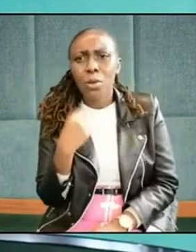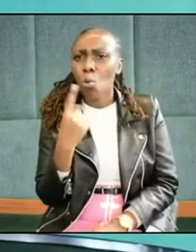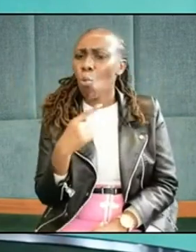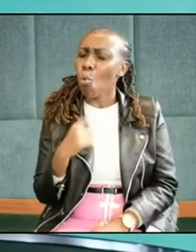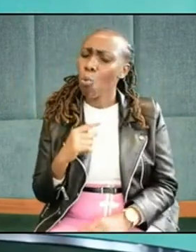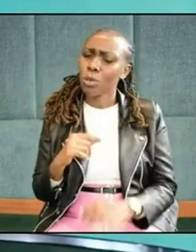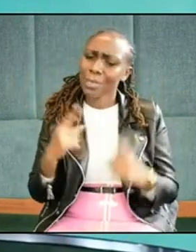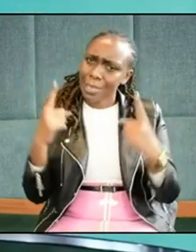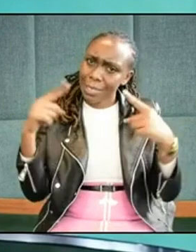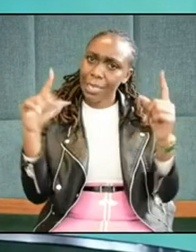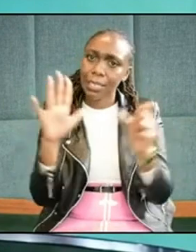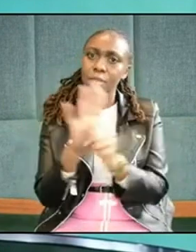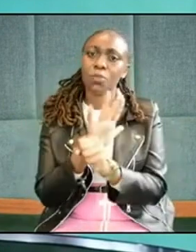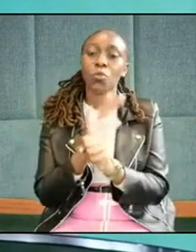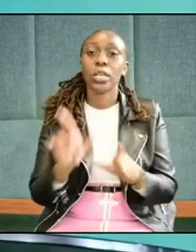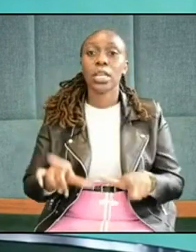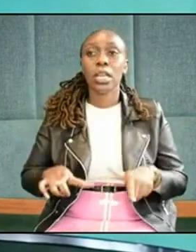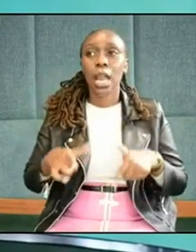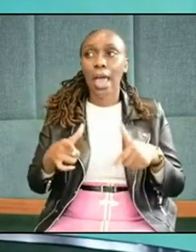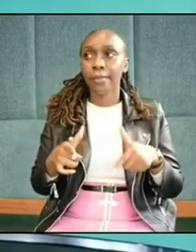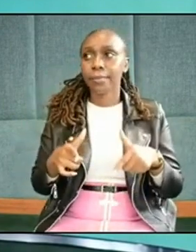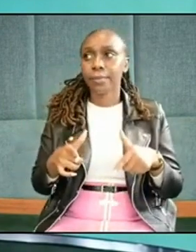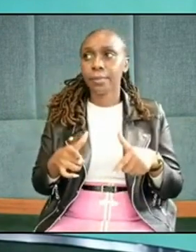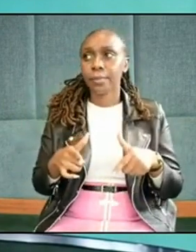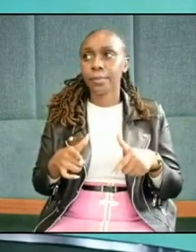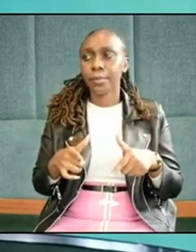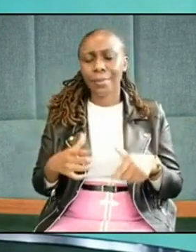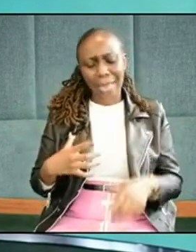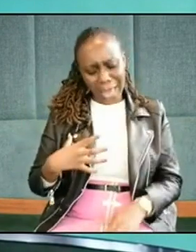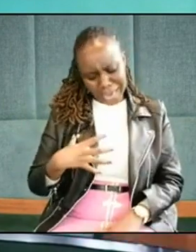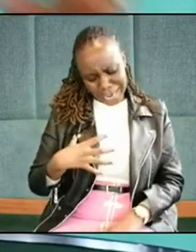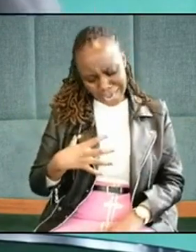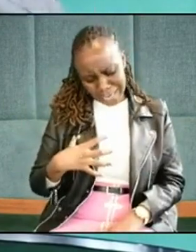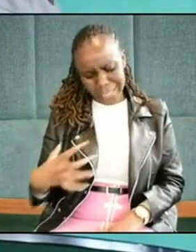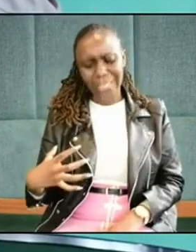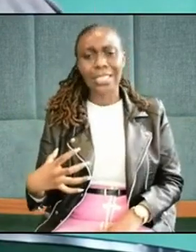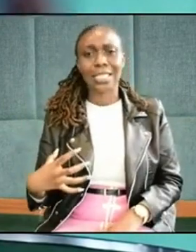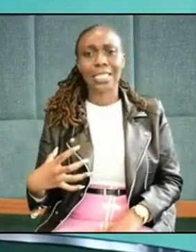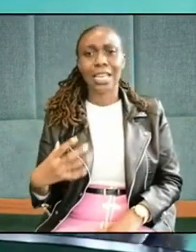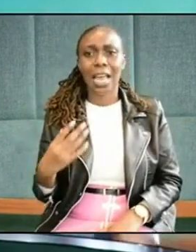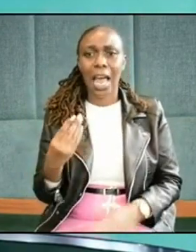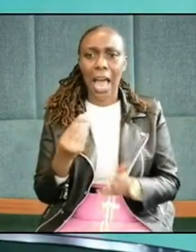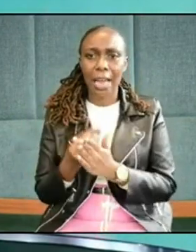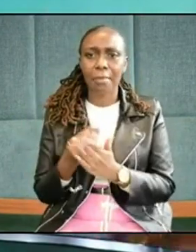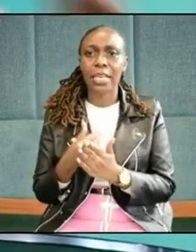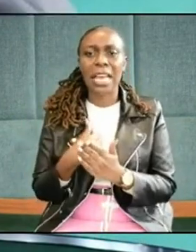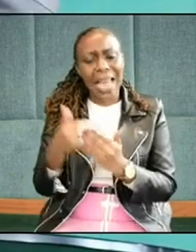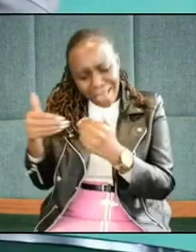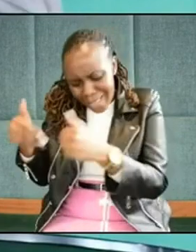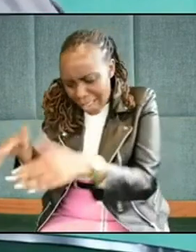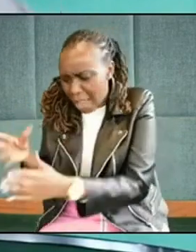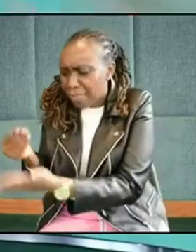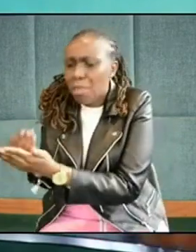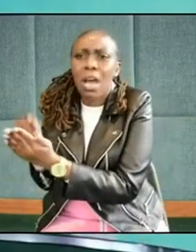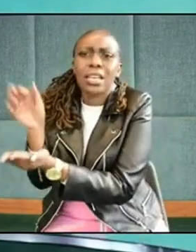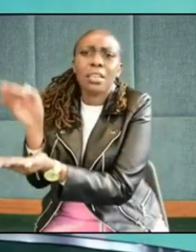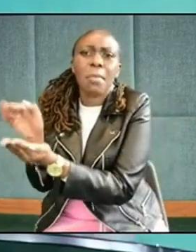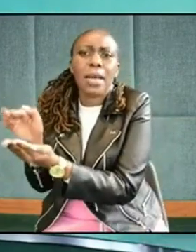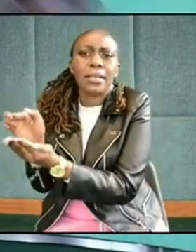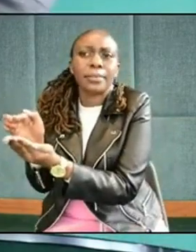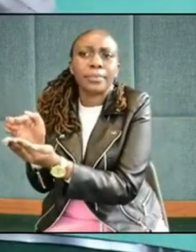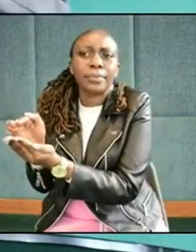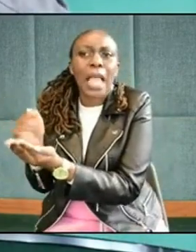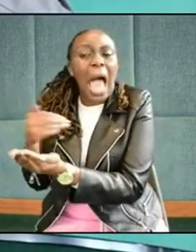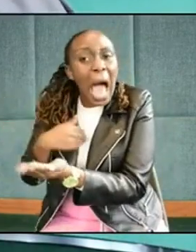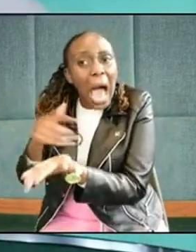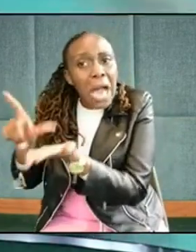very well in life, rich and moneyed. He left all the money in the bank. He didn't owe anyone.